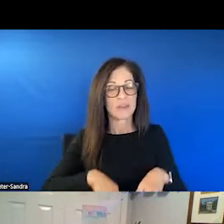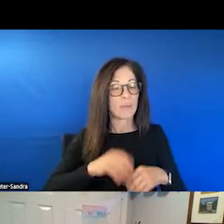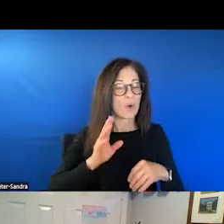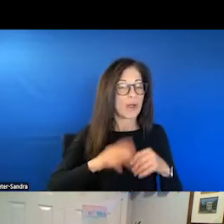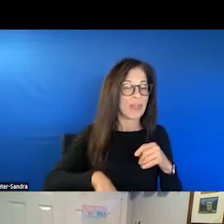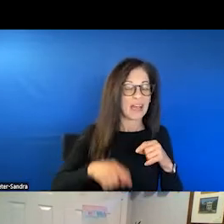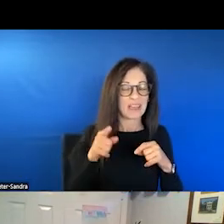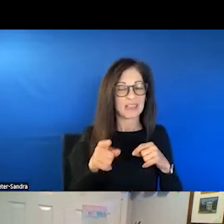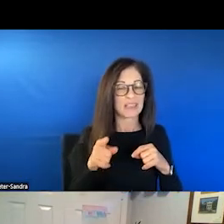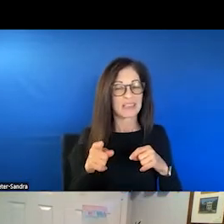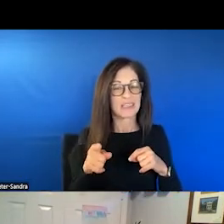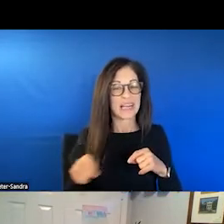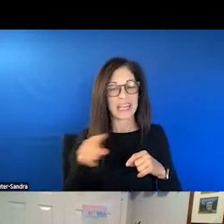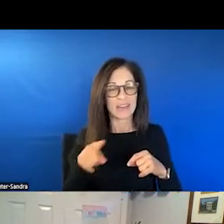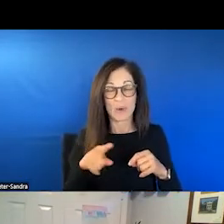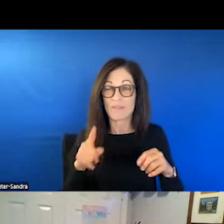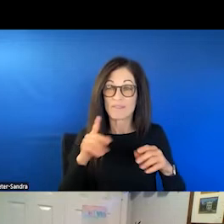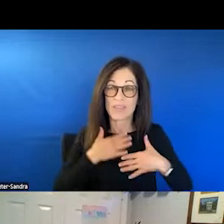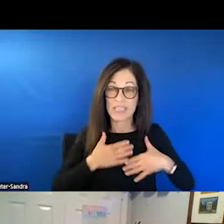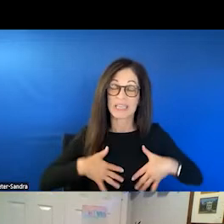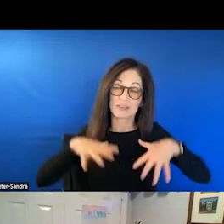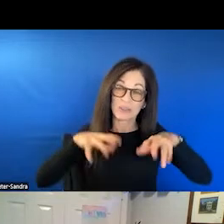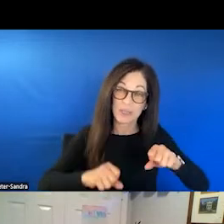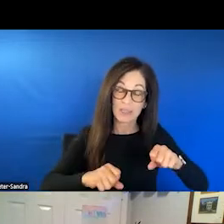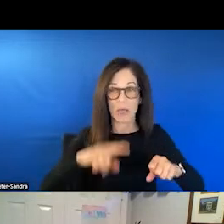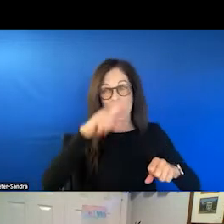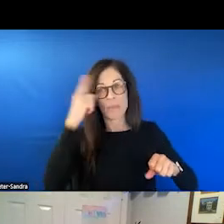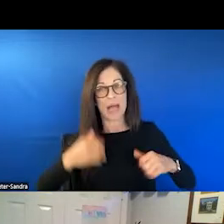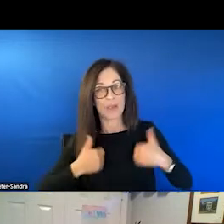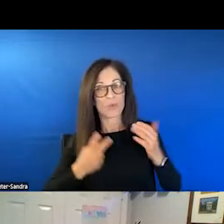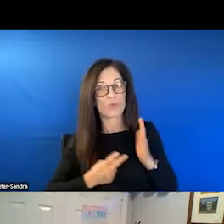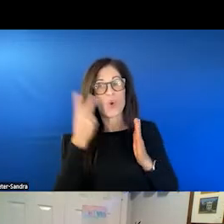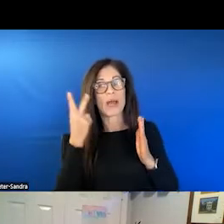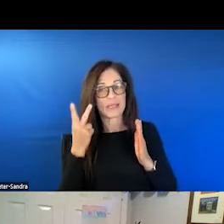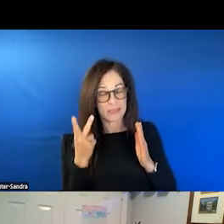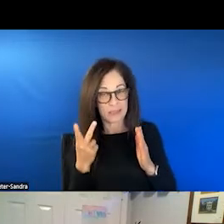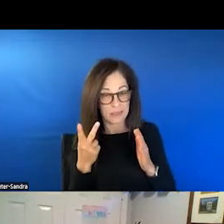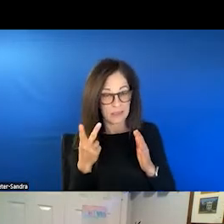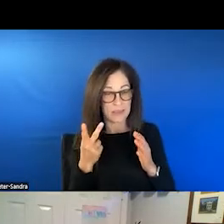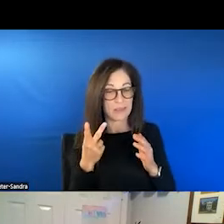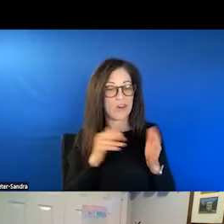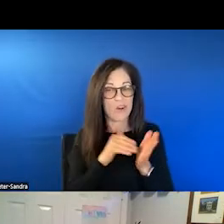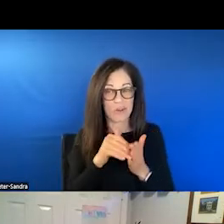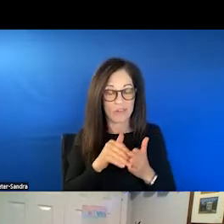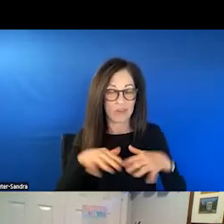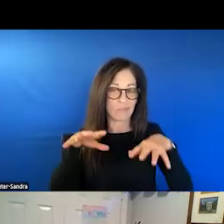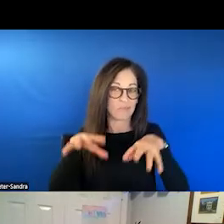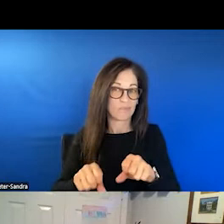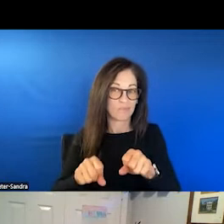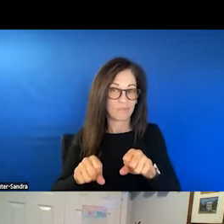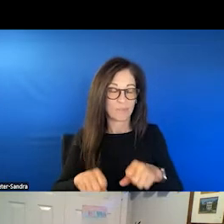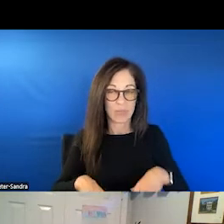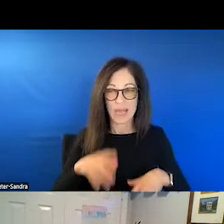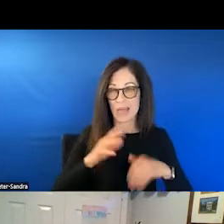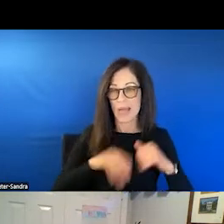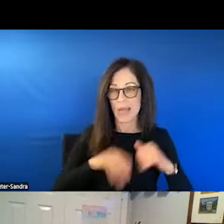youth were twice as likely as white youth to be restrained. And it's horrible statistics, but it is, and I